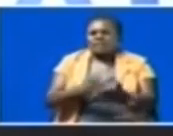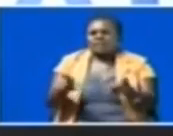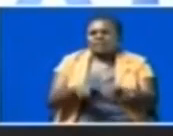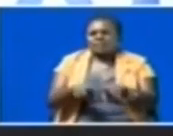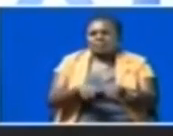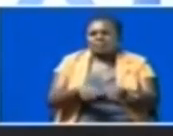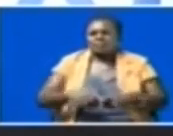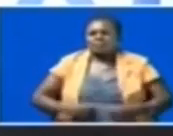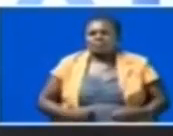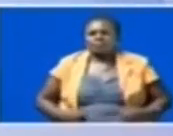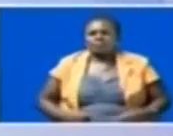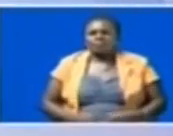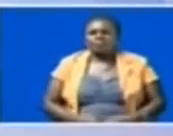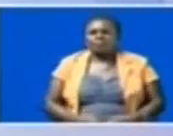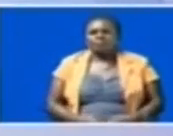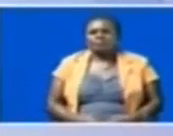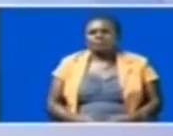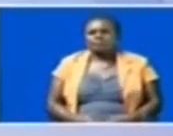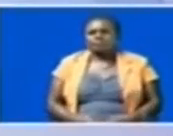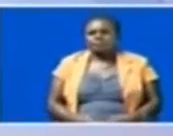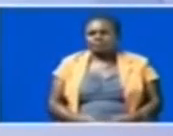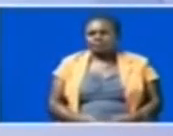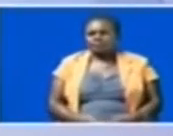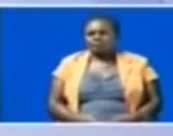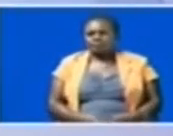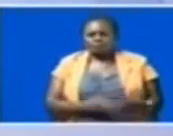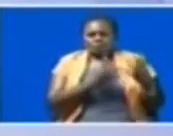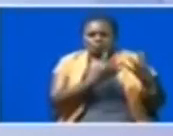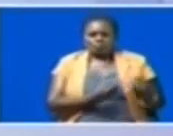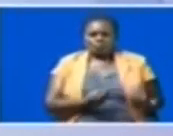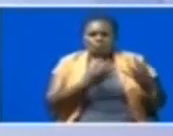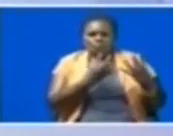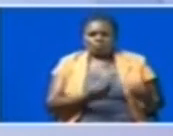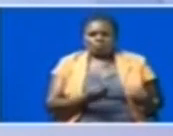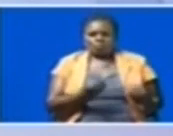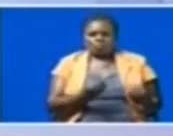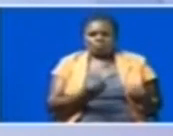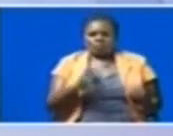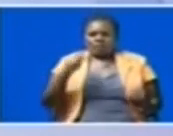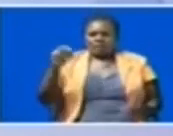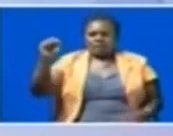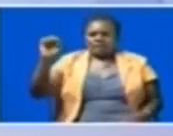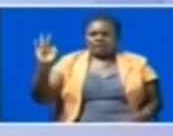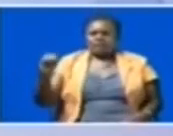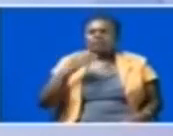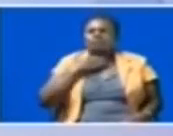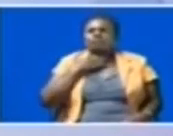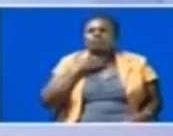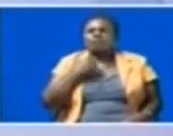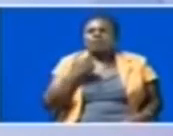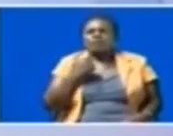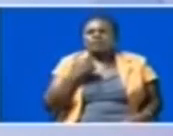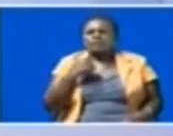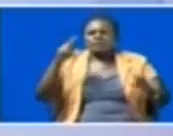private sector to play. All right, now on to pension. Kenya Pension Plan Schemes is aiming to attract partners from